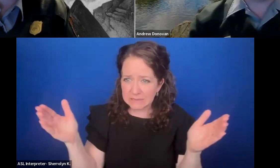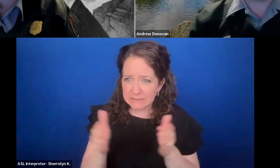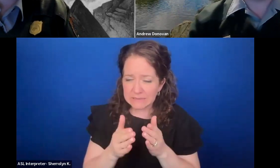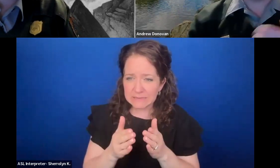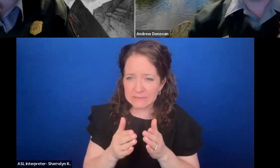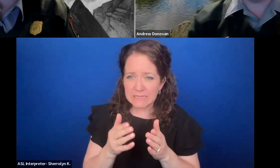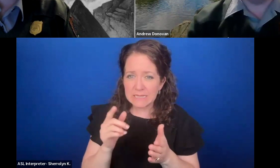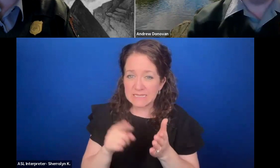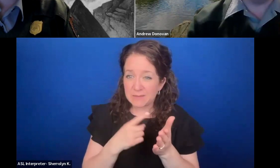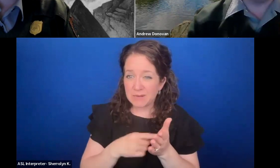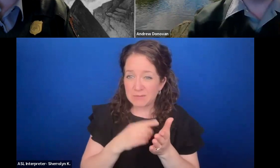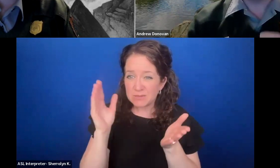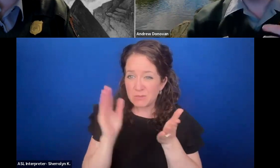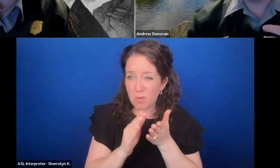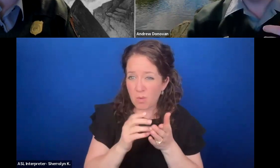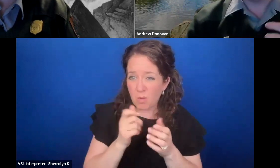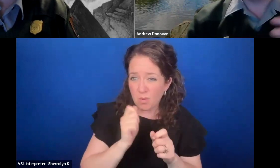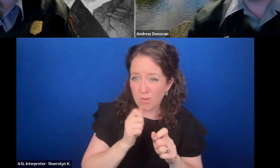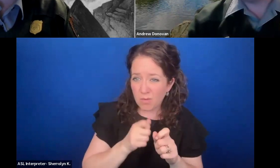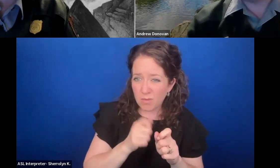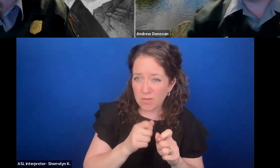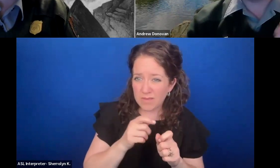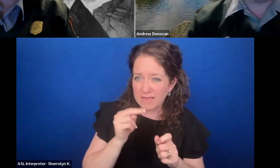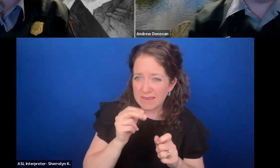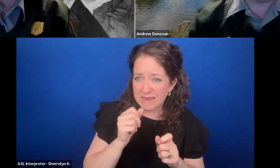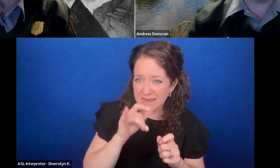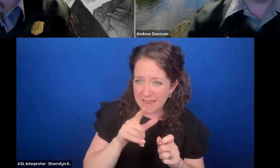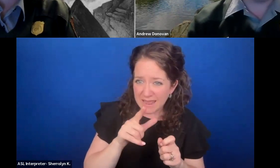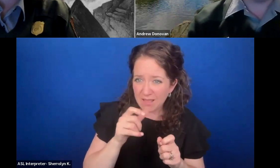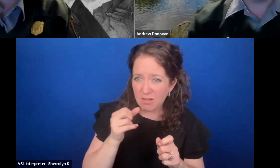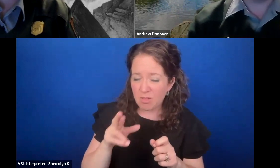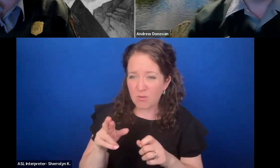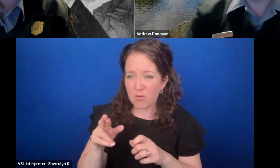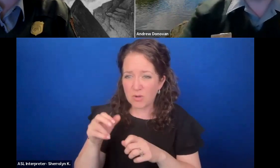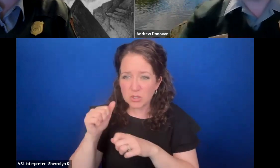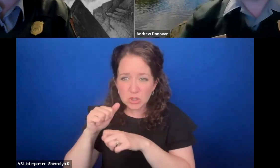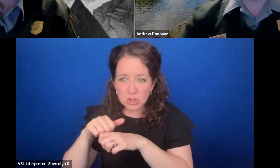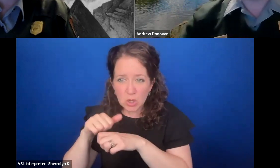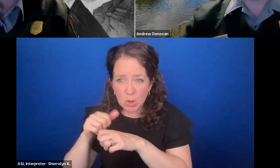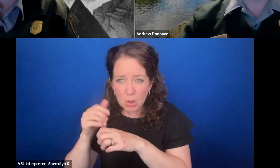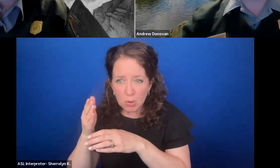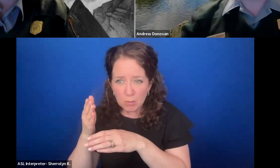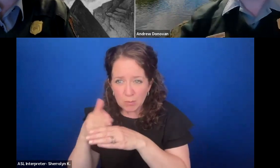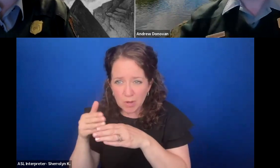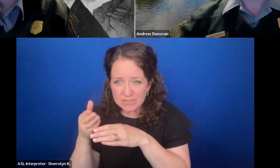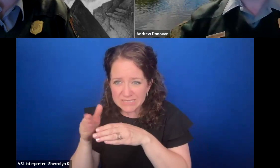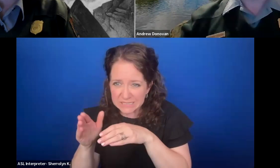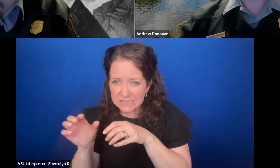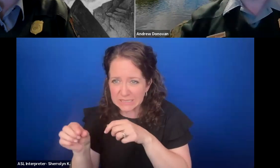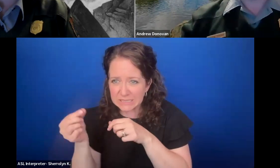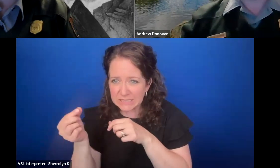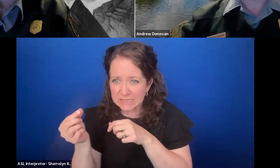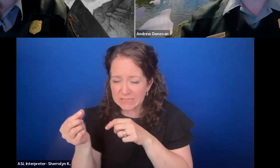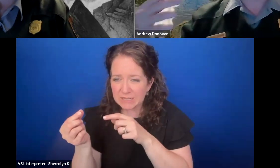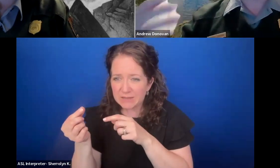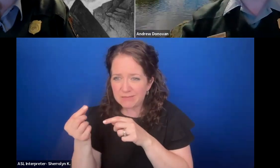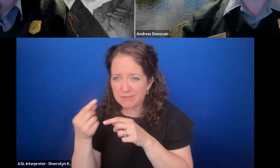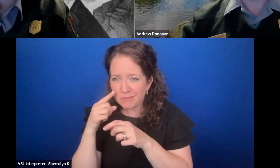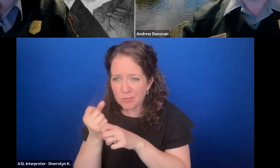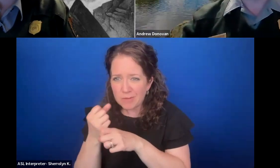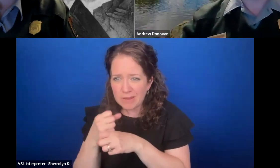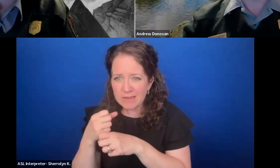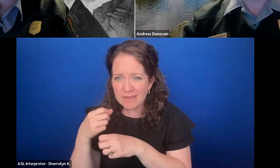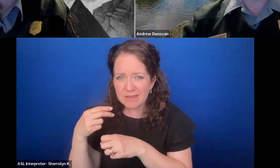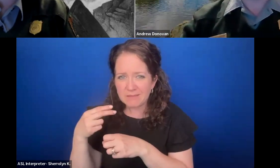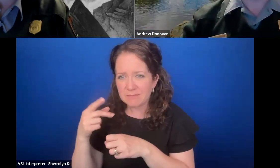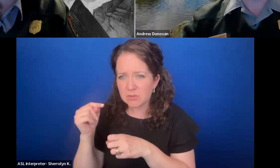nails or chips of stone from making stone tools to there's an entire